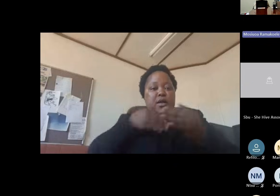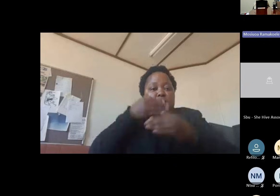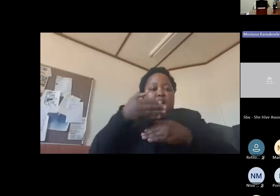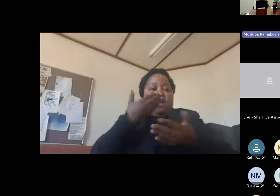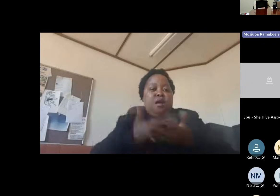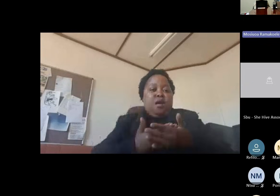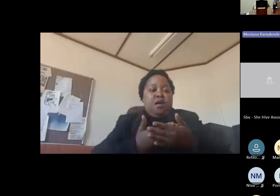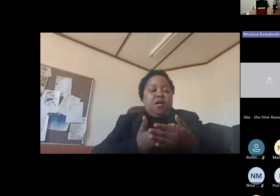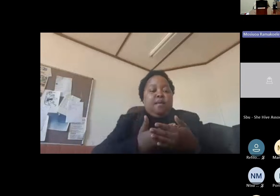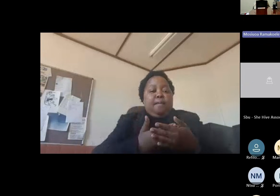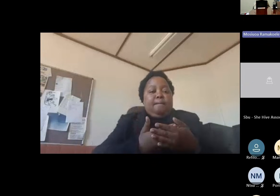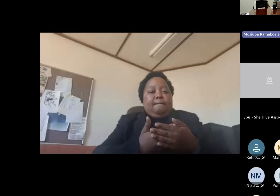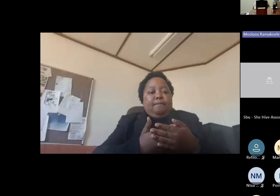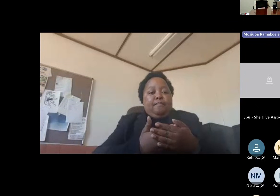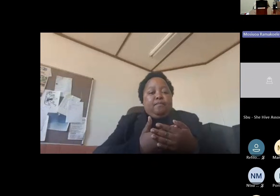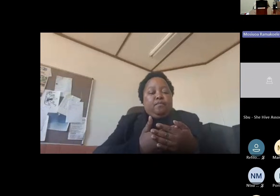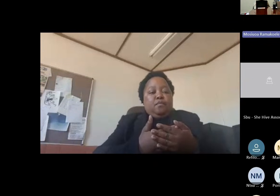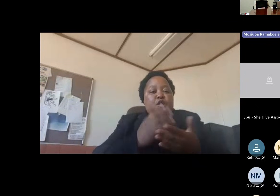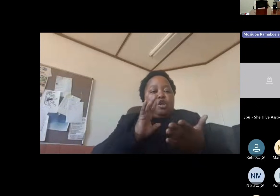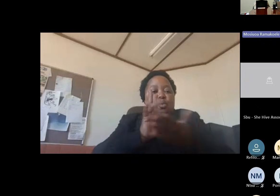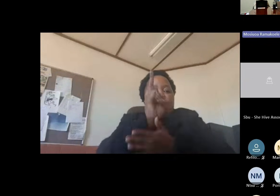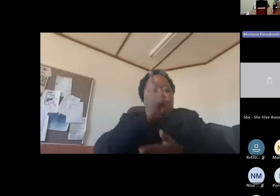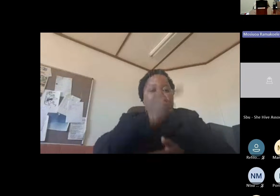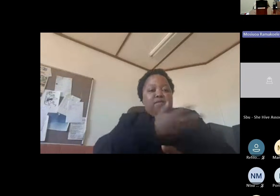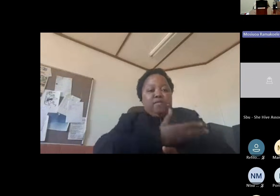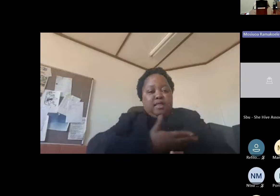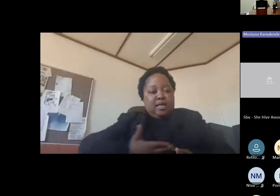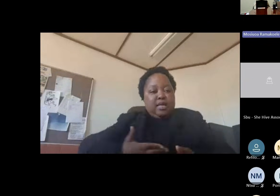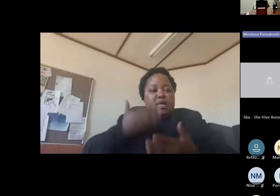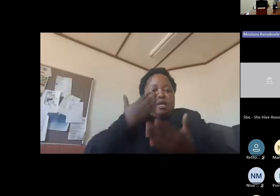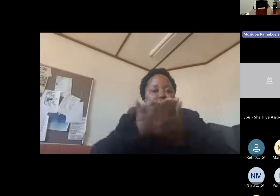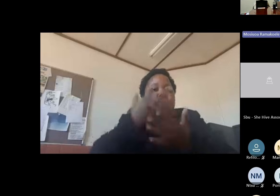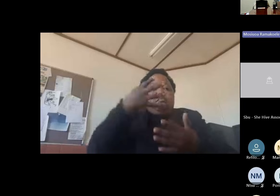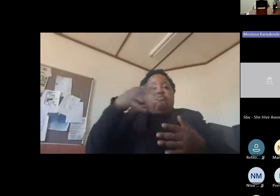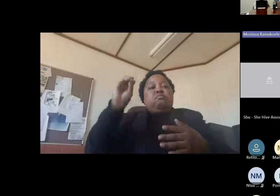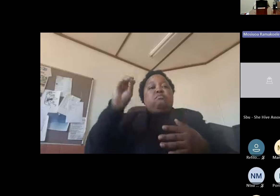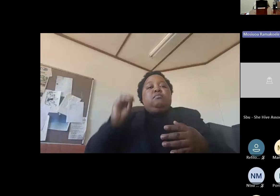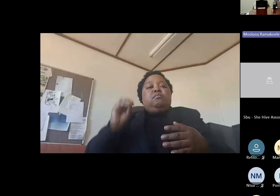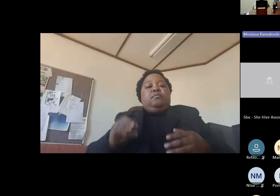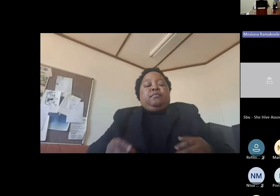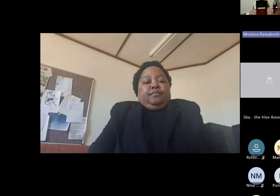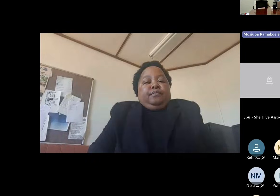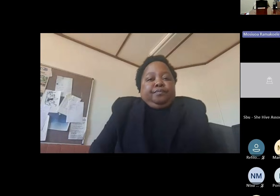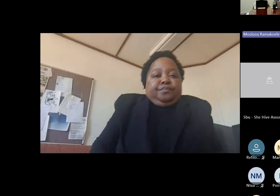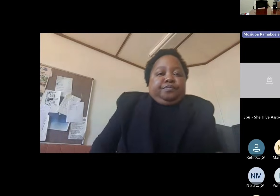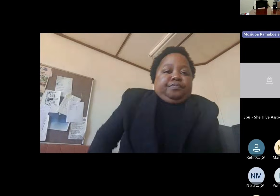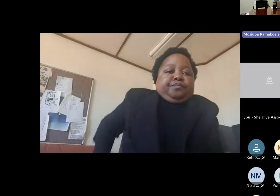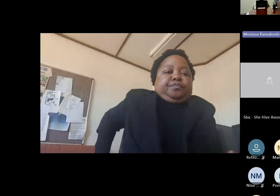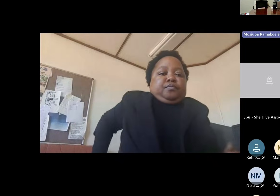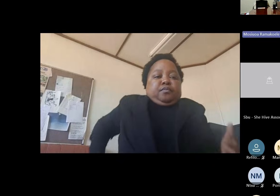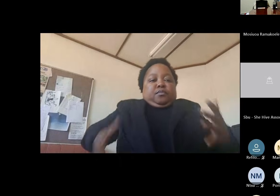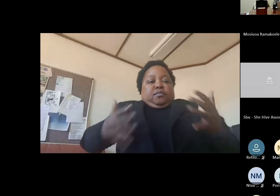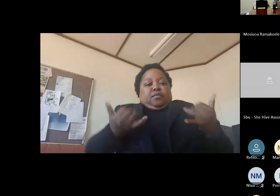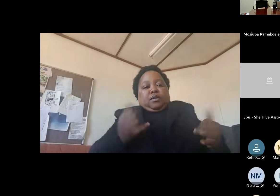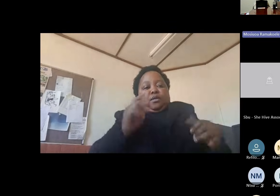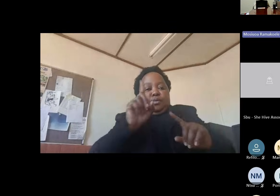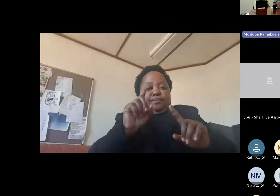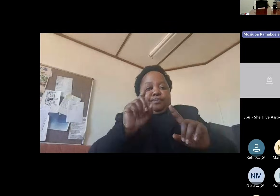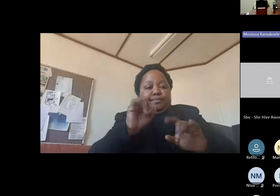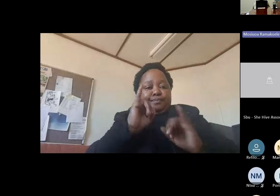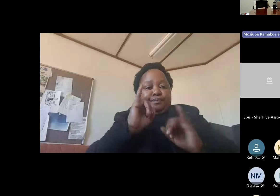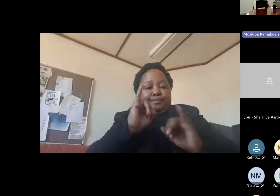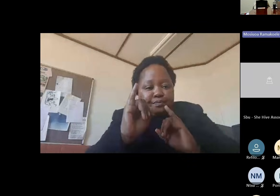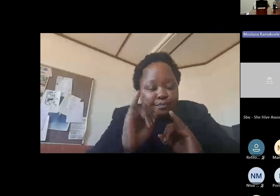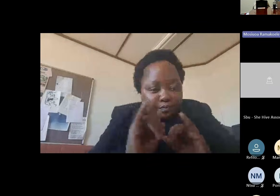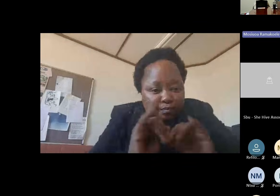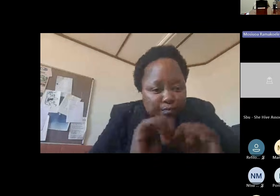that at 12:30 we would terminate. We are going to enter the Q&A session, but